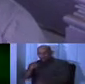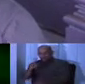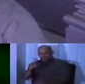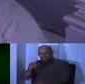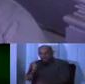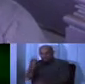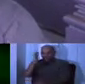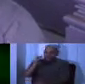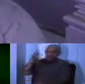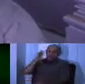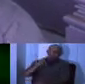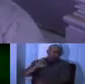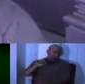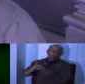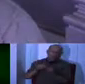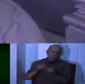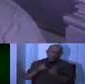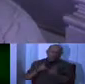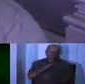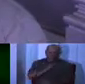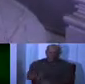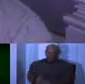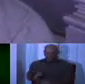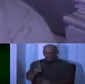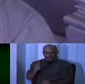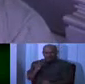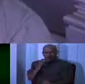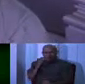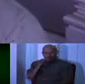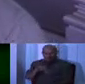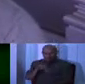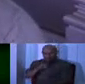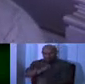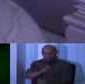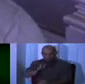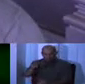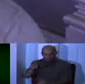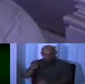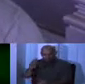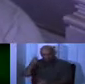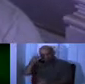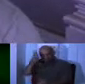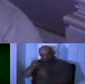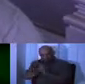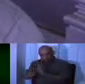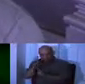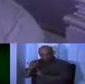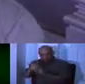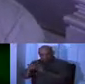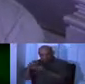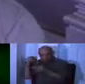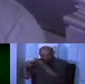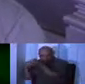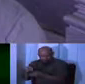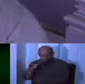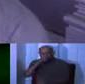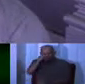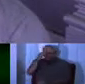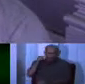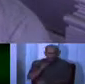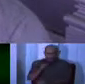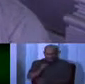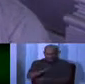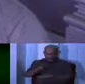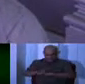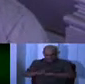ago, Bethlehem had been King David's hometown, and Joseph went there because he was from David's family. Mary was engaged